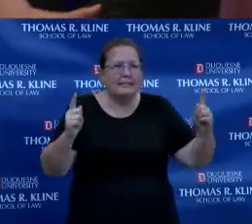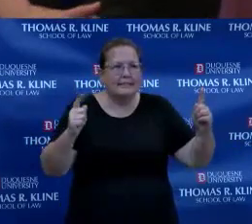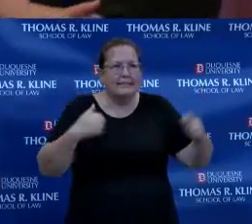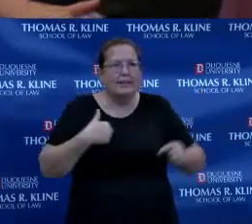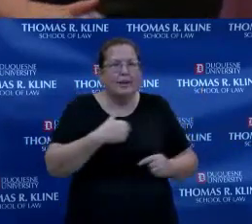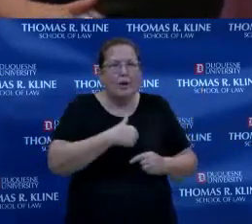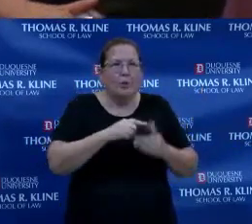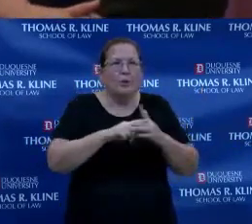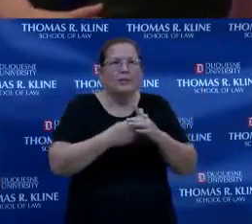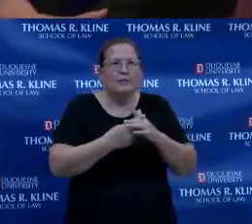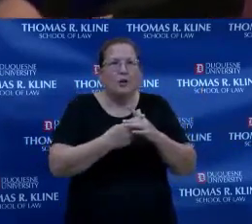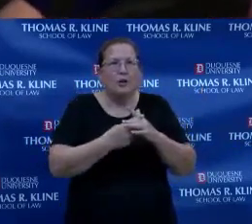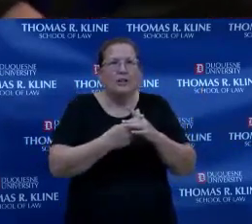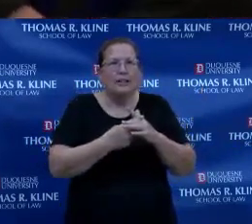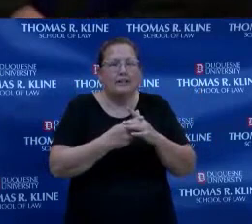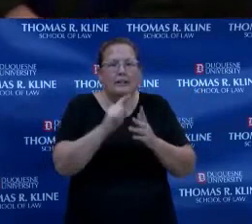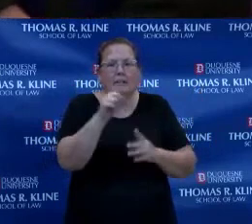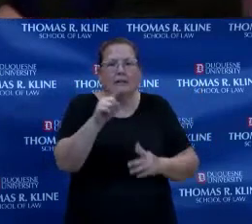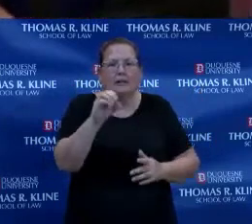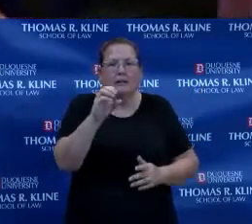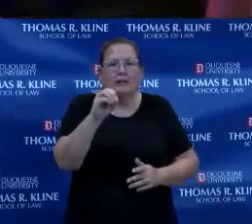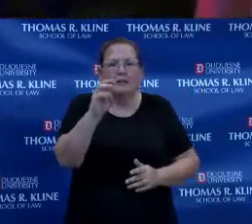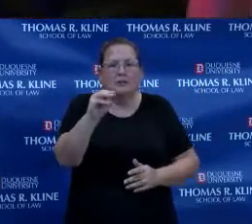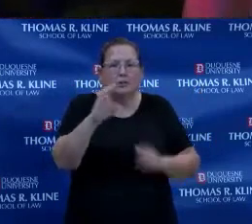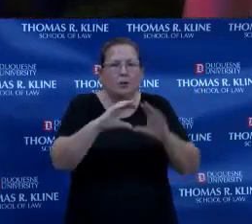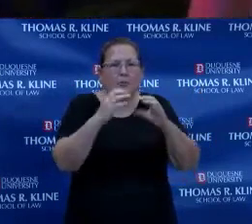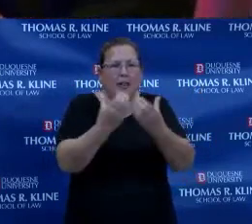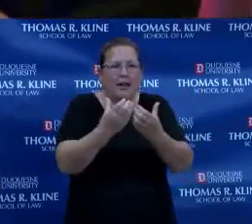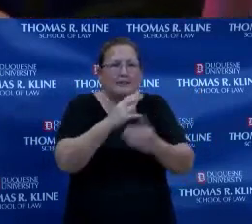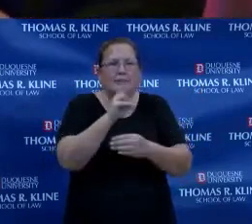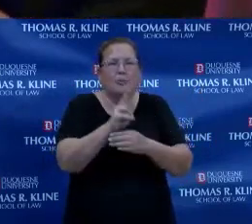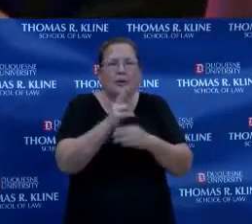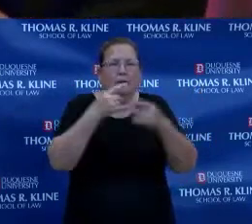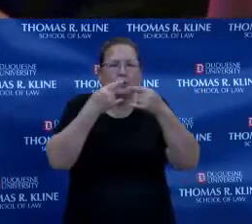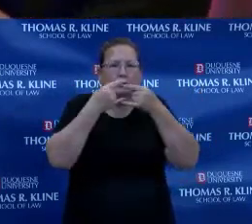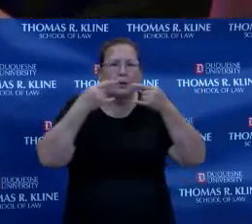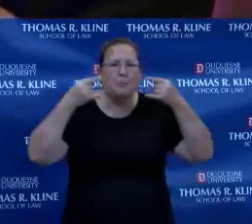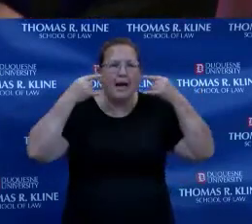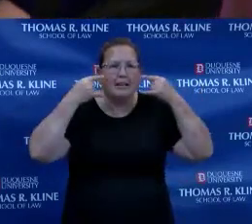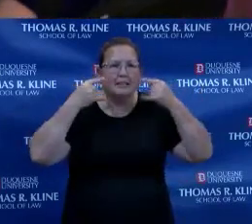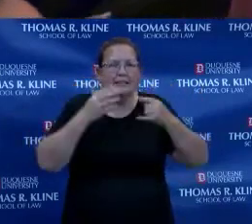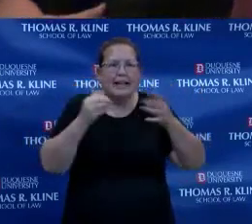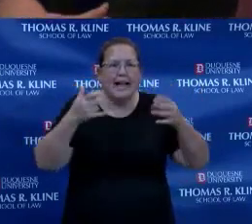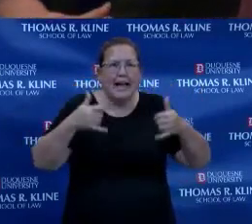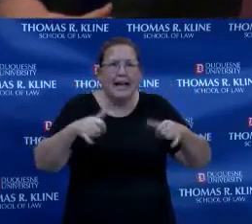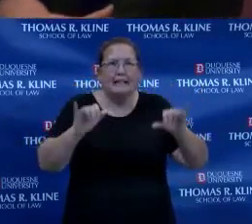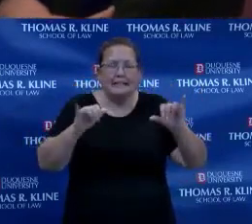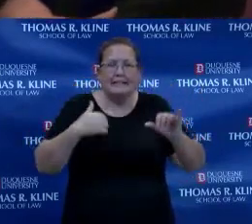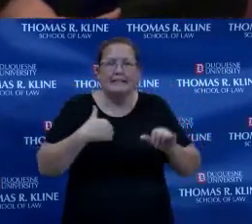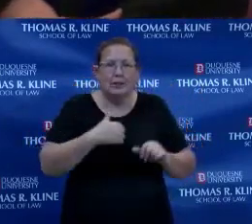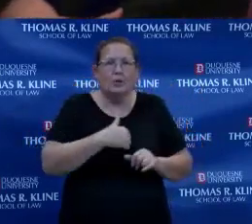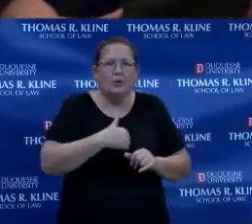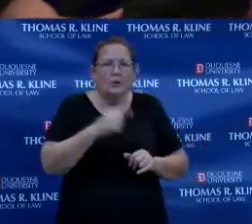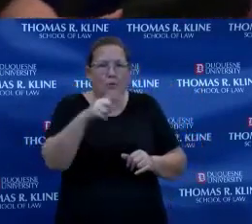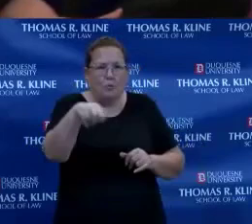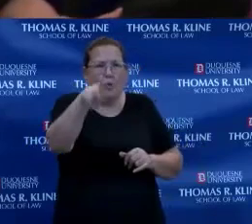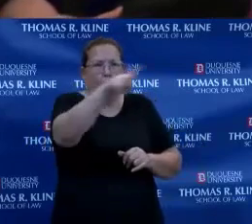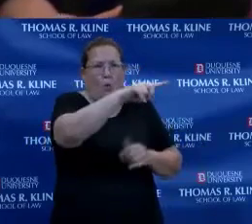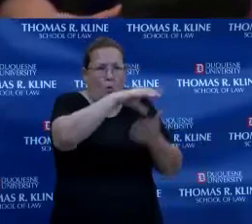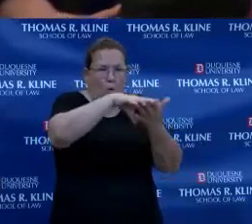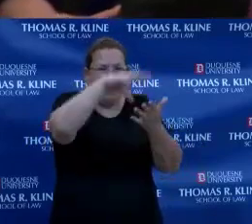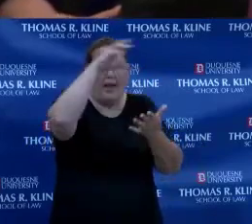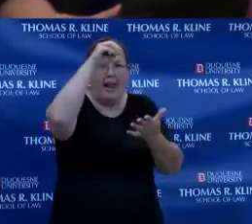on Zoom classes and with virtual instruction. And still they flourished, still they